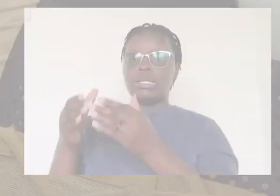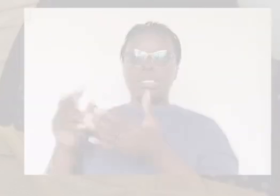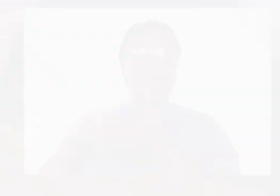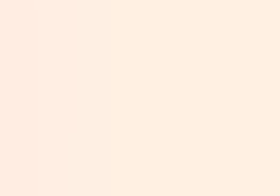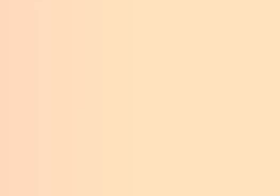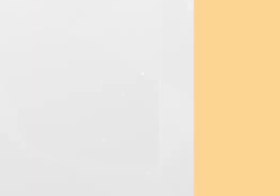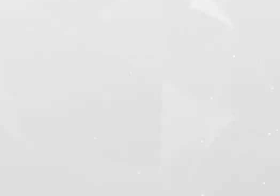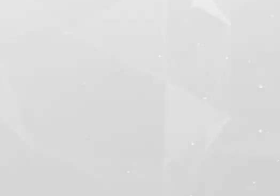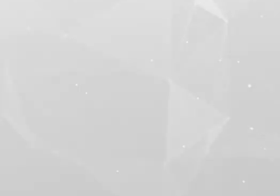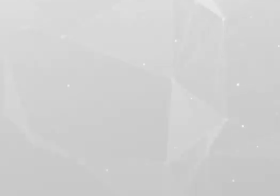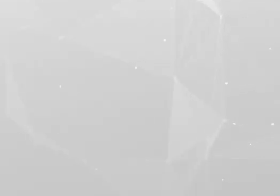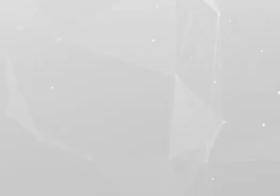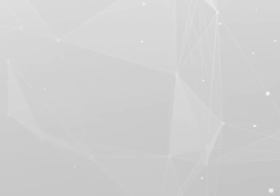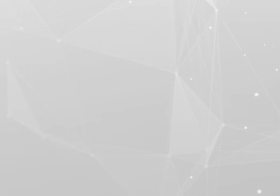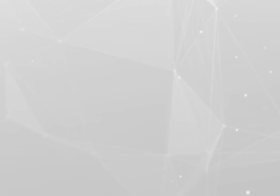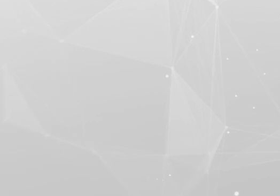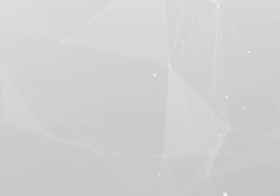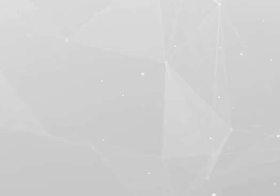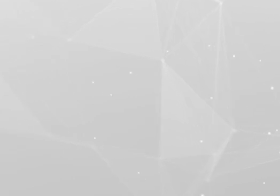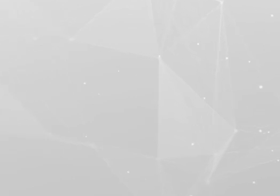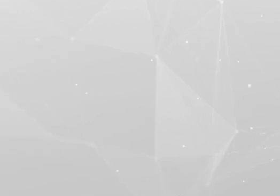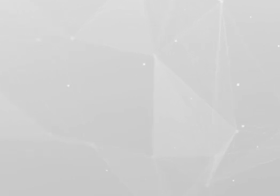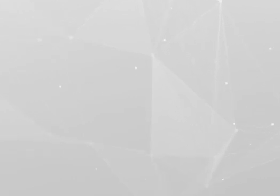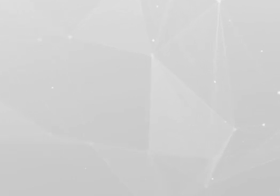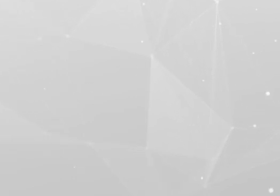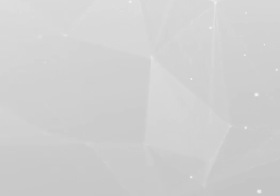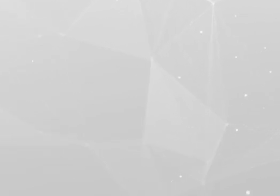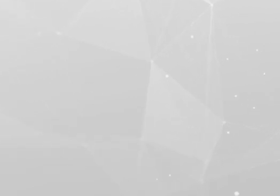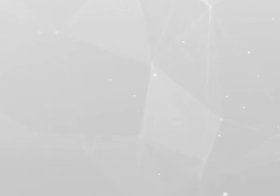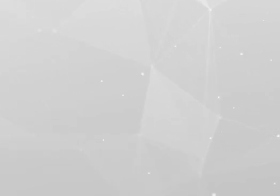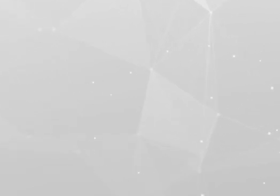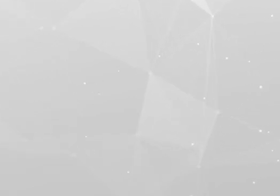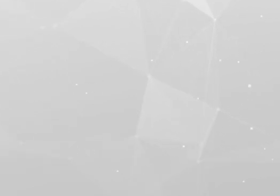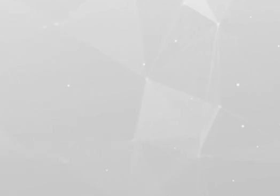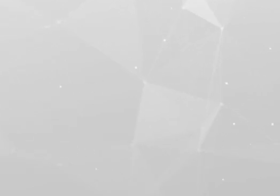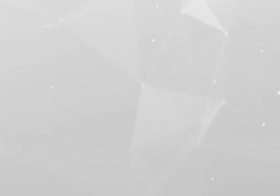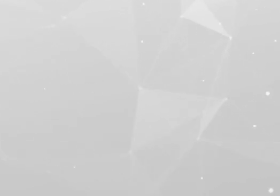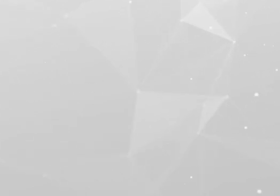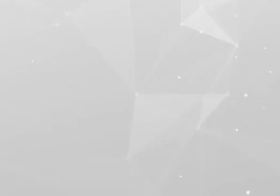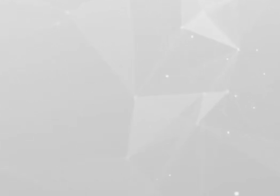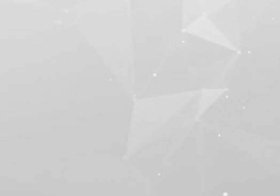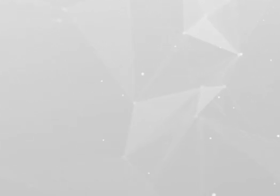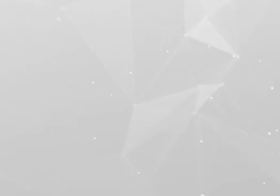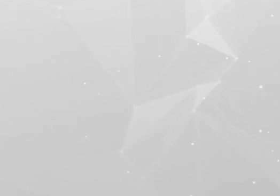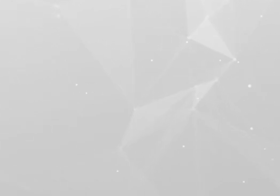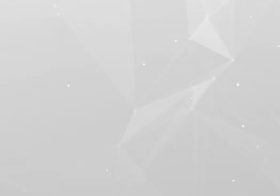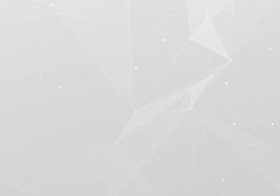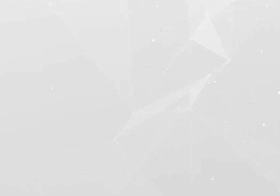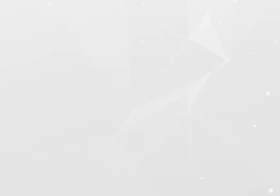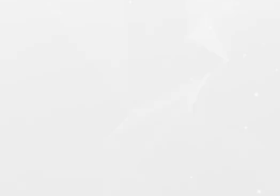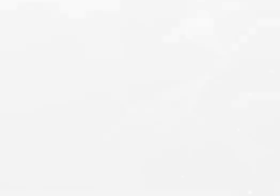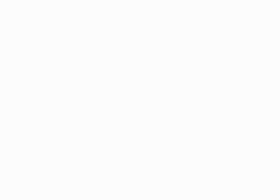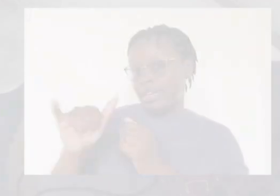communities. So what provisions does the policy provide for parental participation? How can parents engage with the government to support the implementation